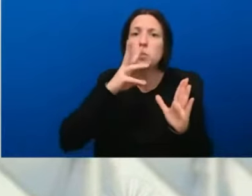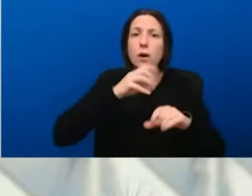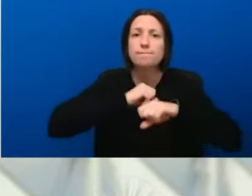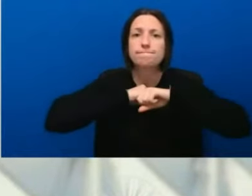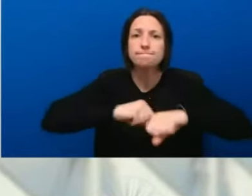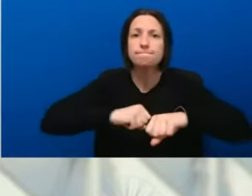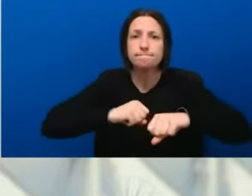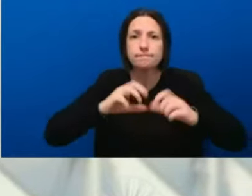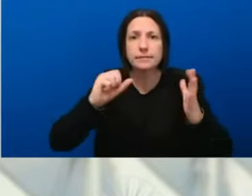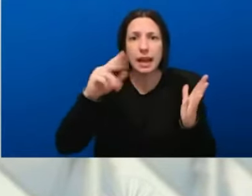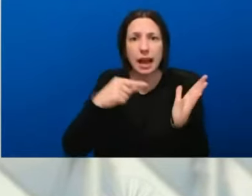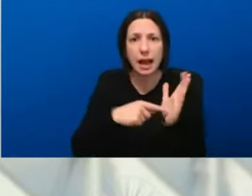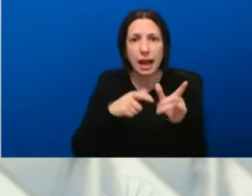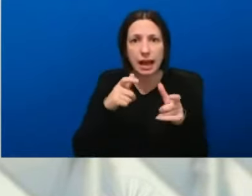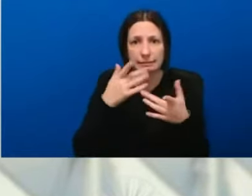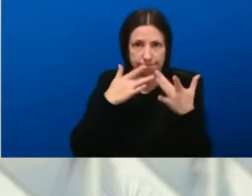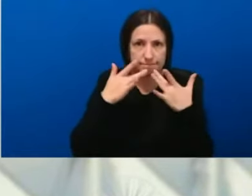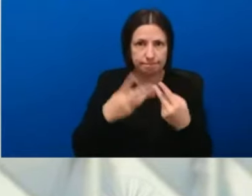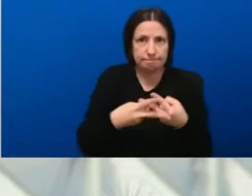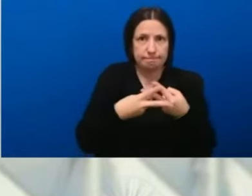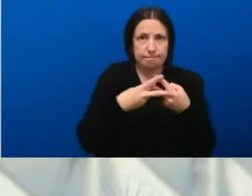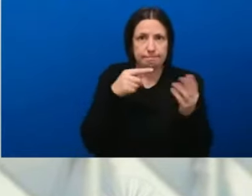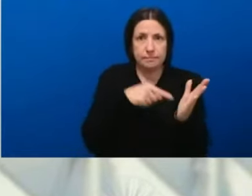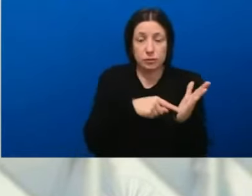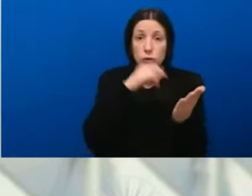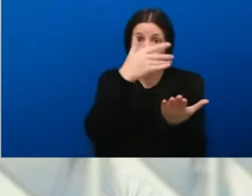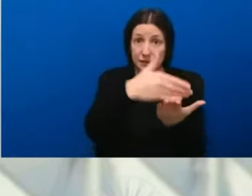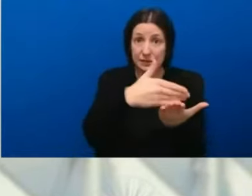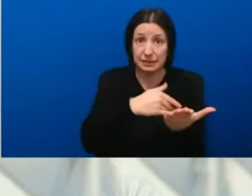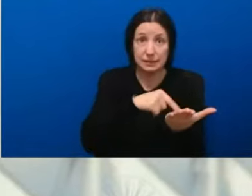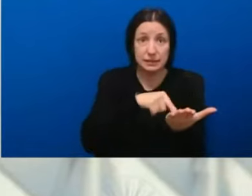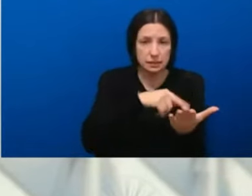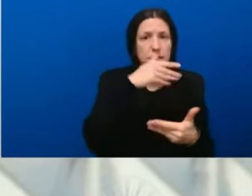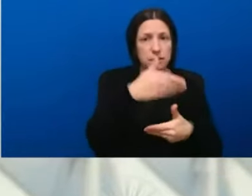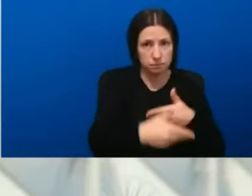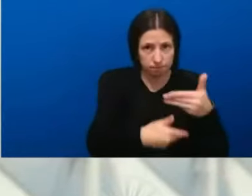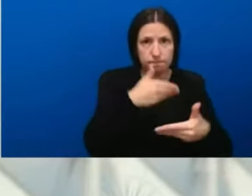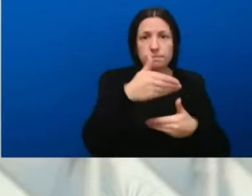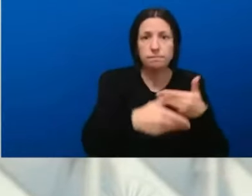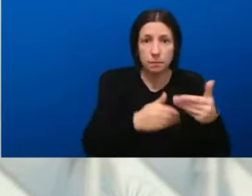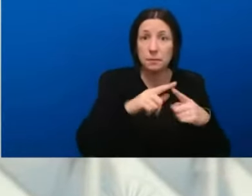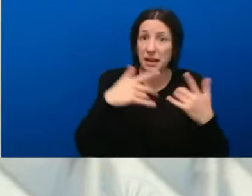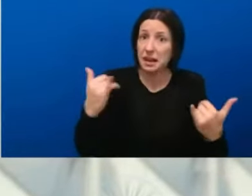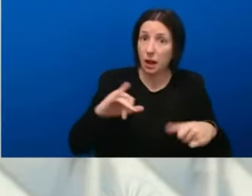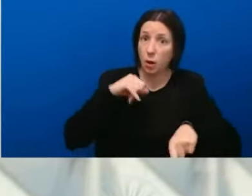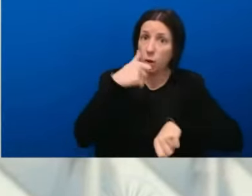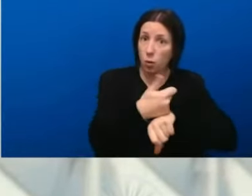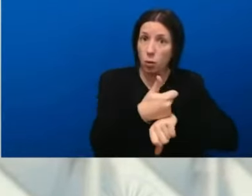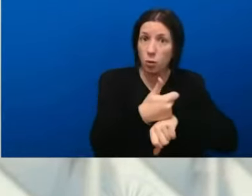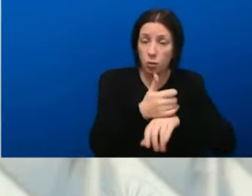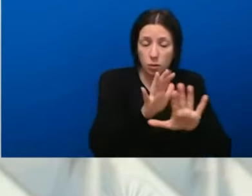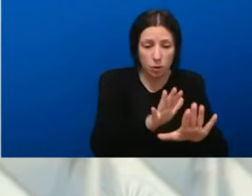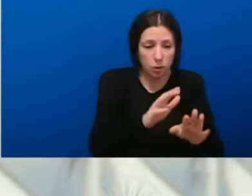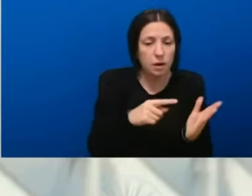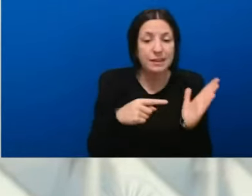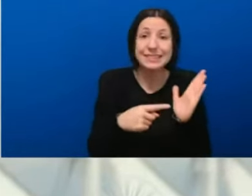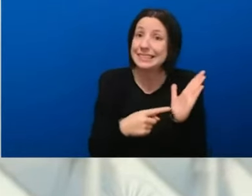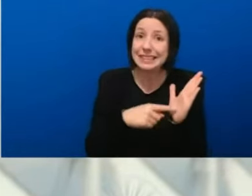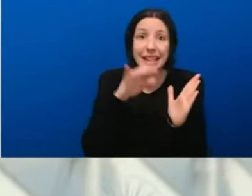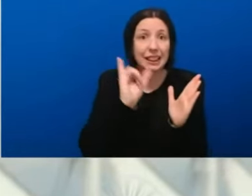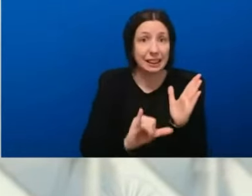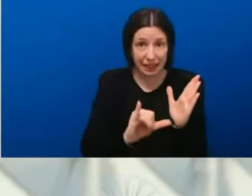2016, was to, and many of the provisions have taken some time to be proclaimed in force, but are now in